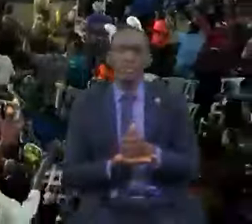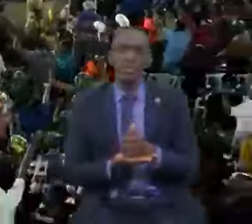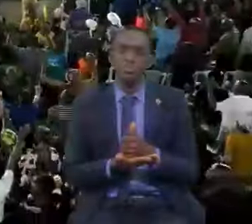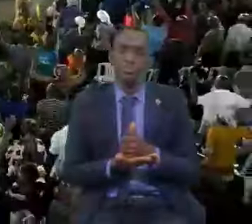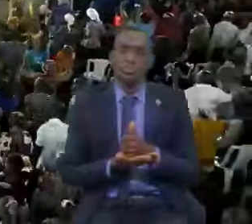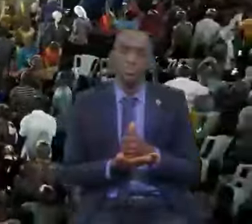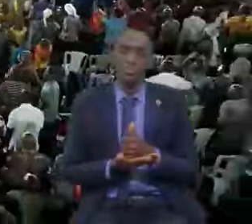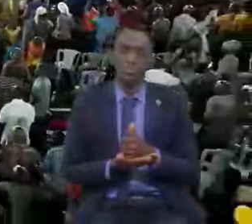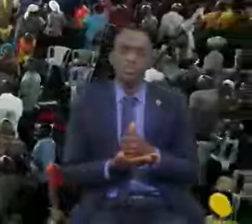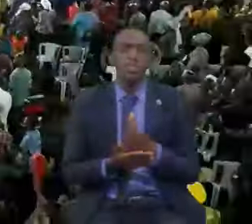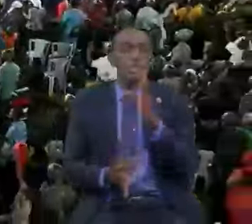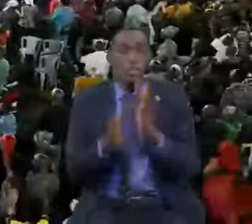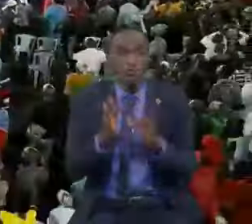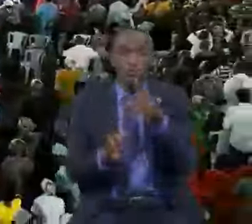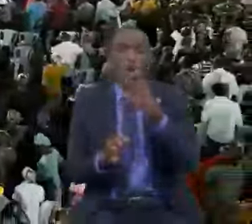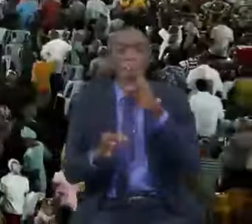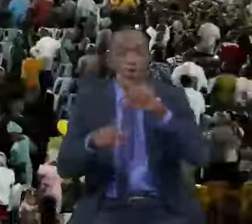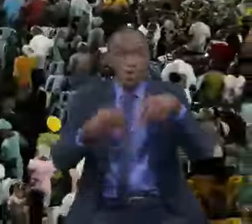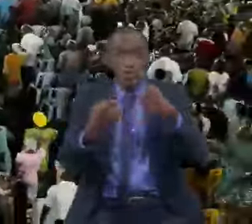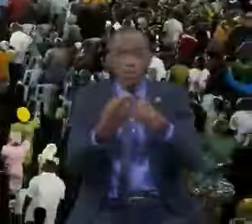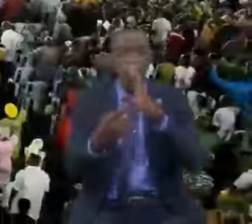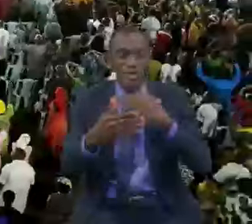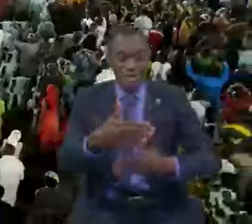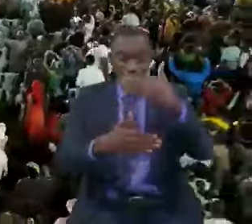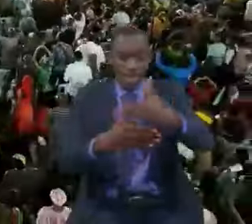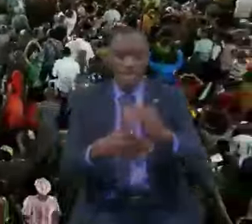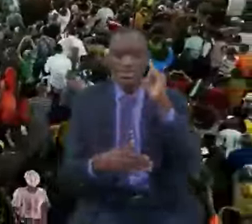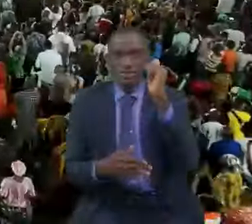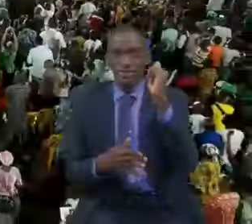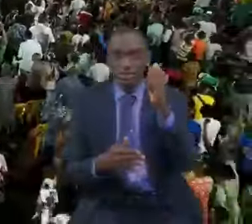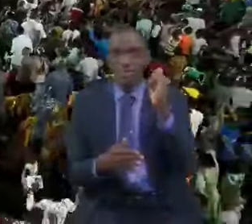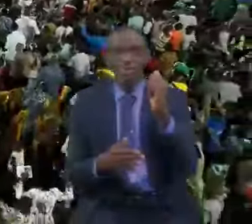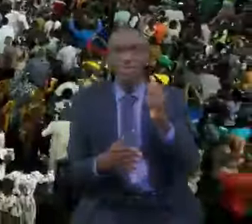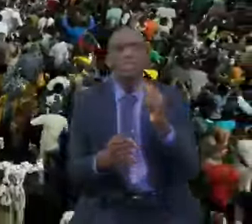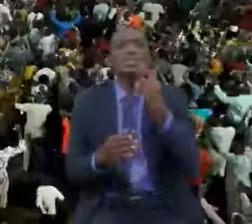if you're going to be the next testimony say